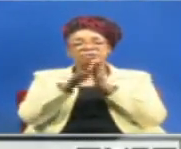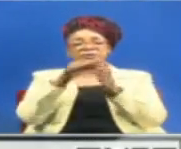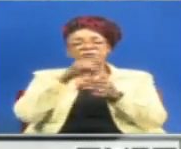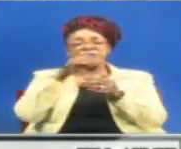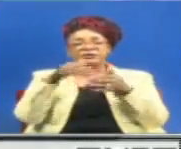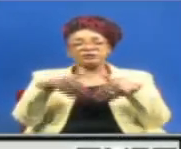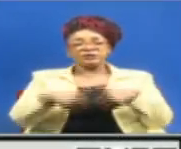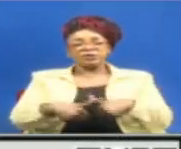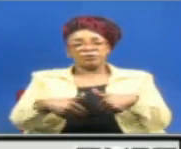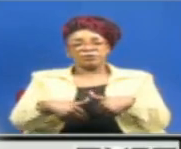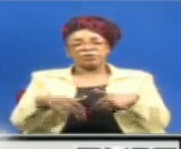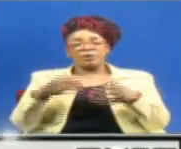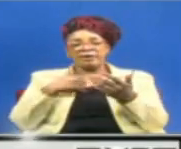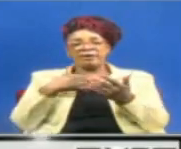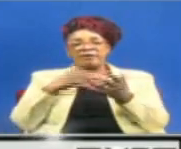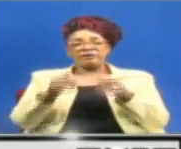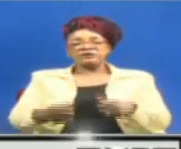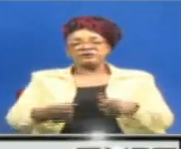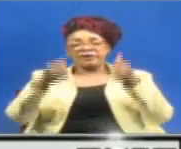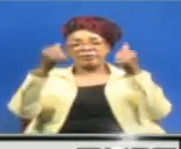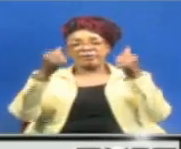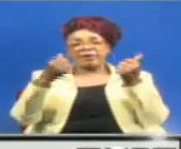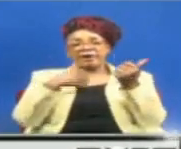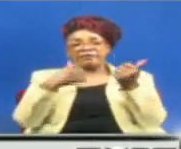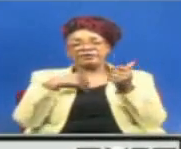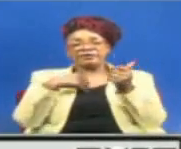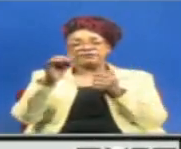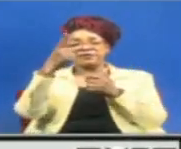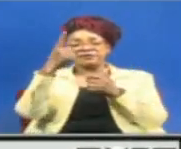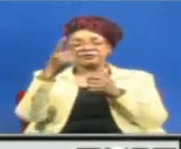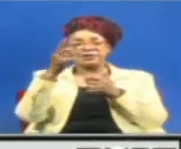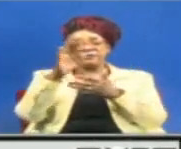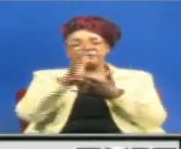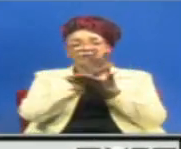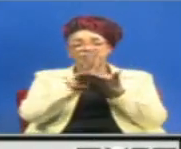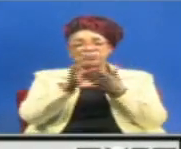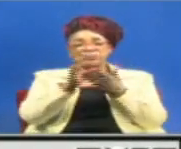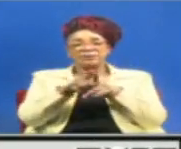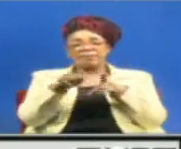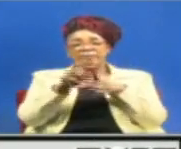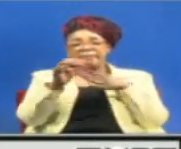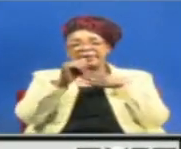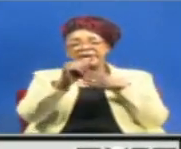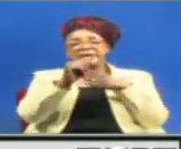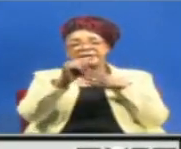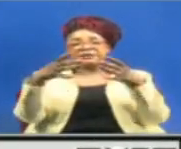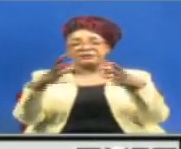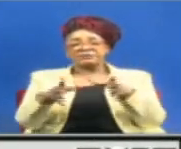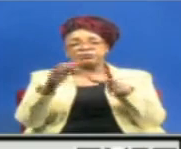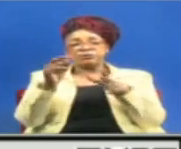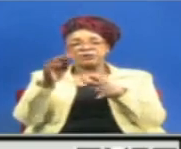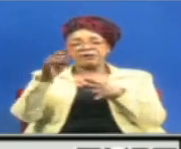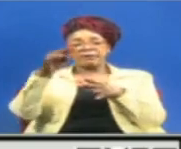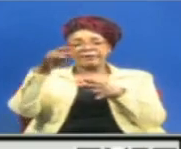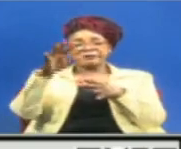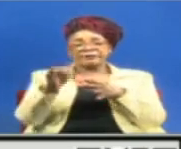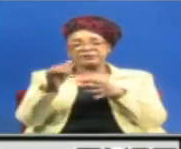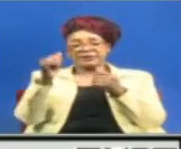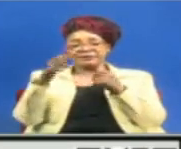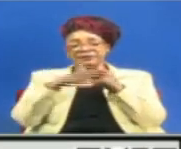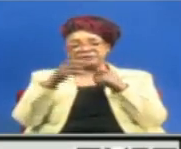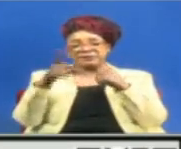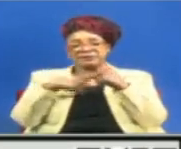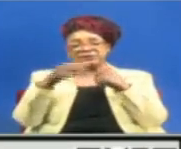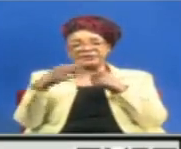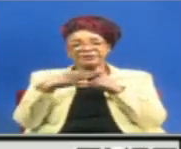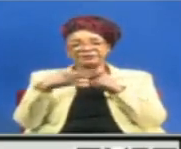league titles, formerly known as First Division, and also guided the team to their maiden European Cup success in 1968.